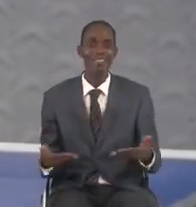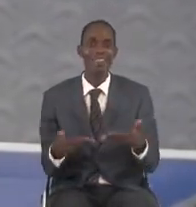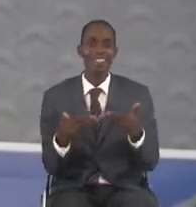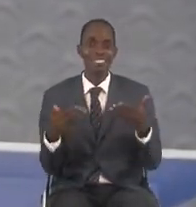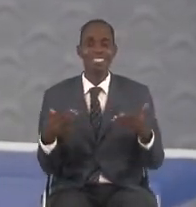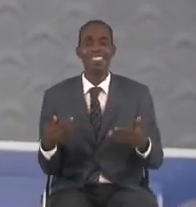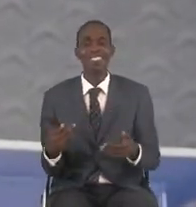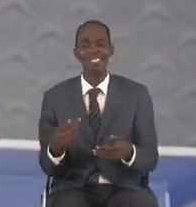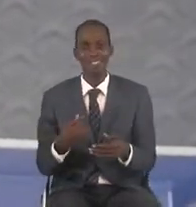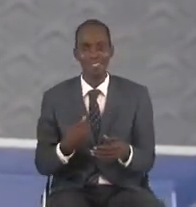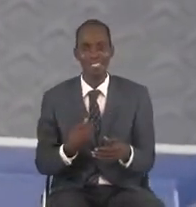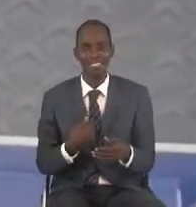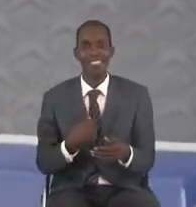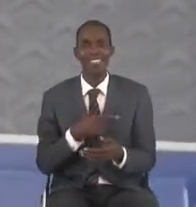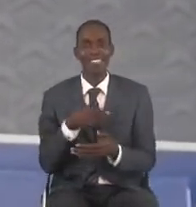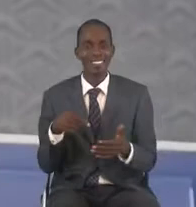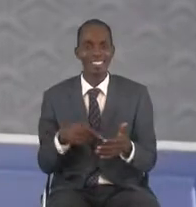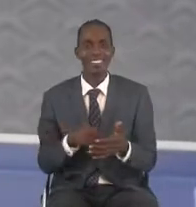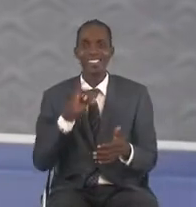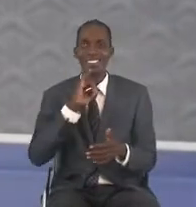is Jehovah's platform.